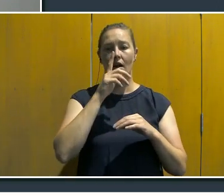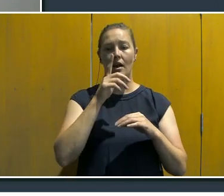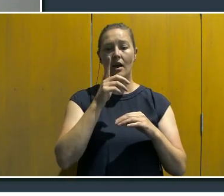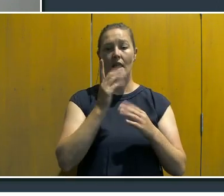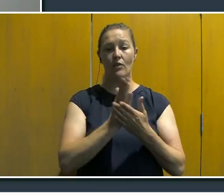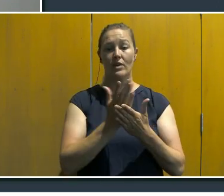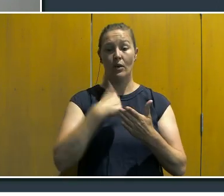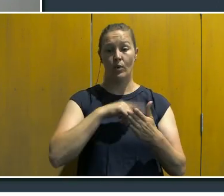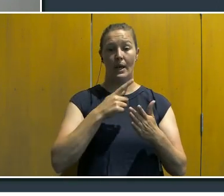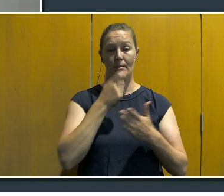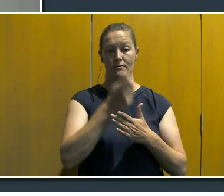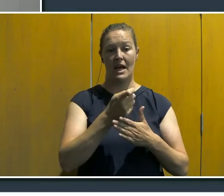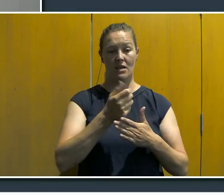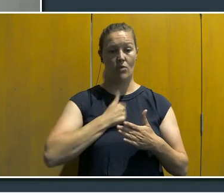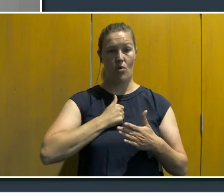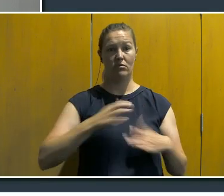own